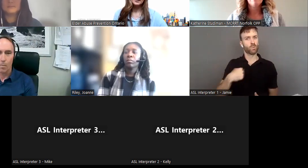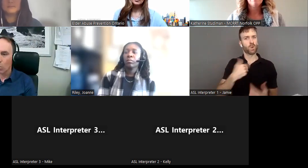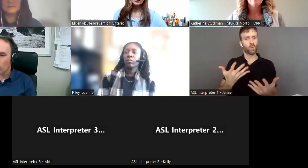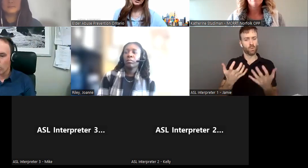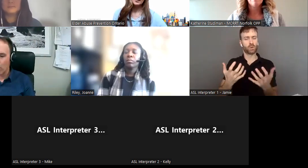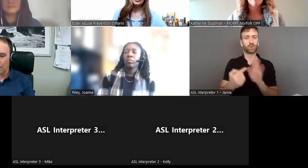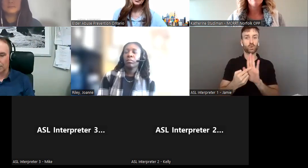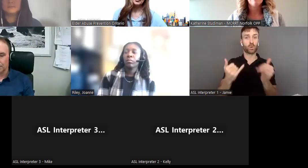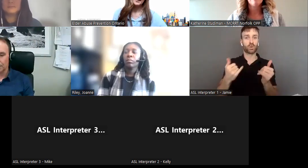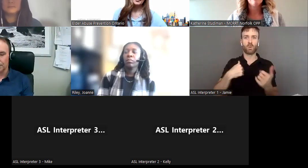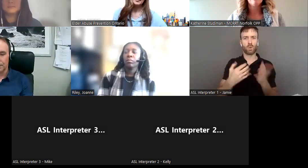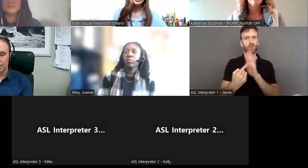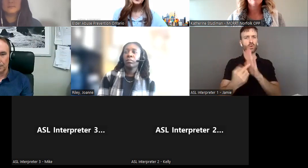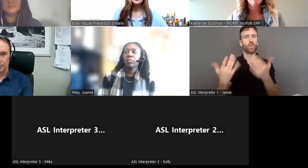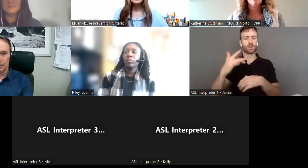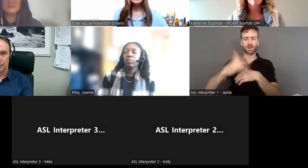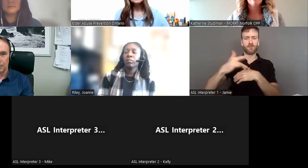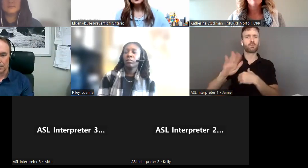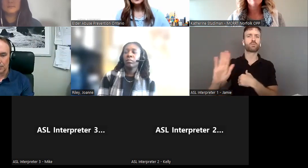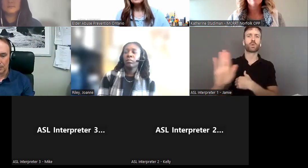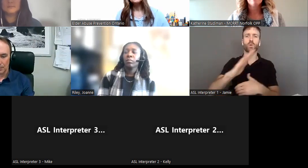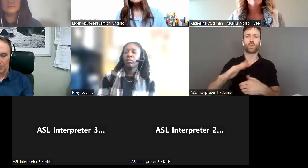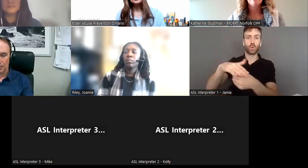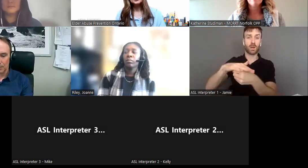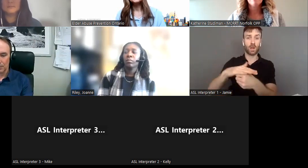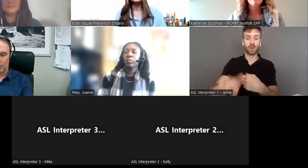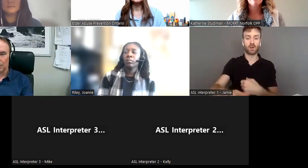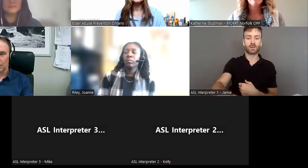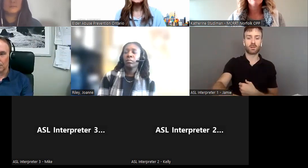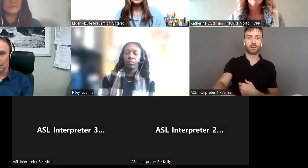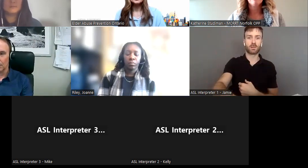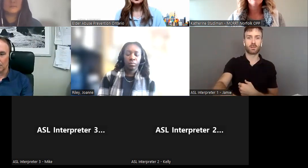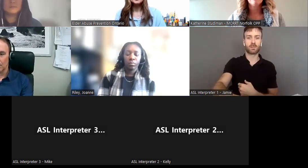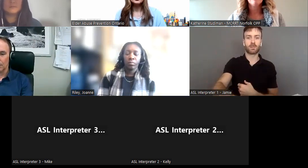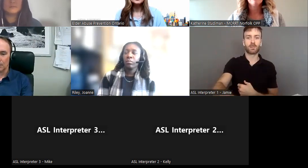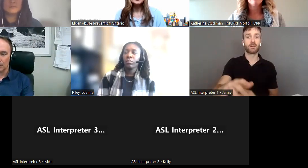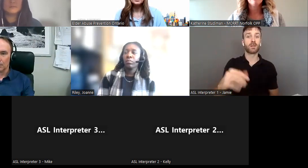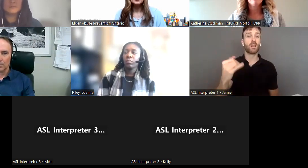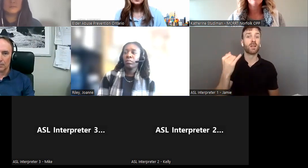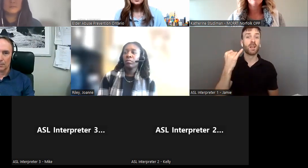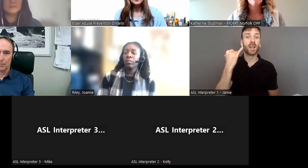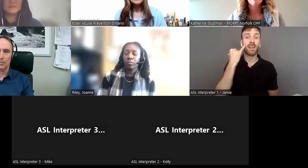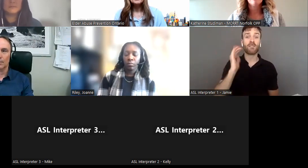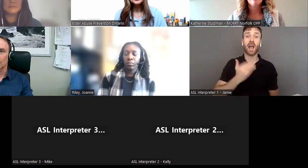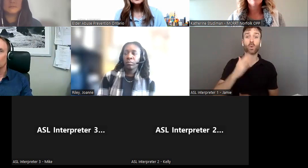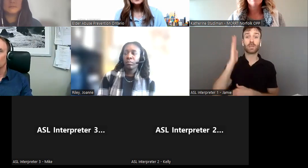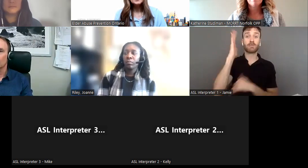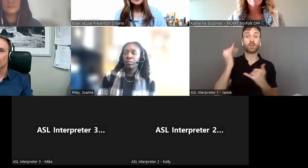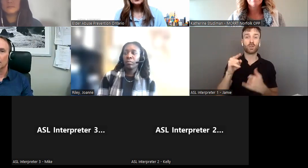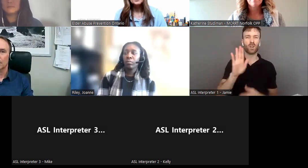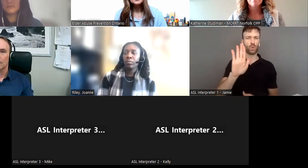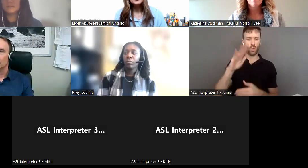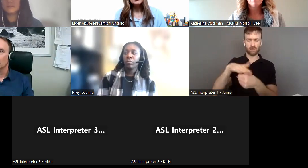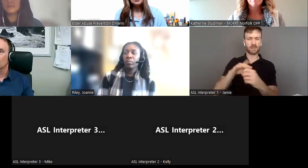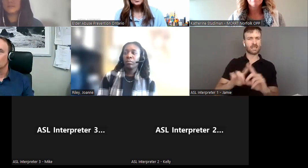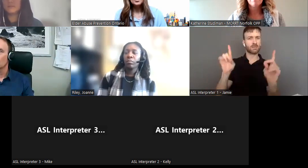is available within your area. But if you don't live within the jurisdictions that our speakers live in, just thinking